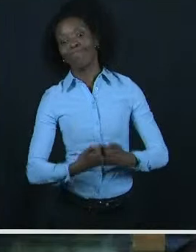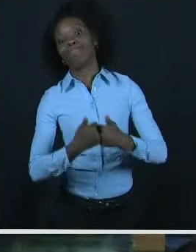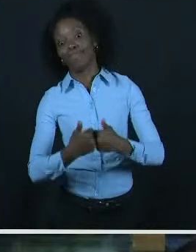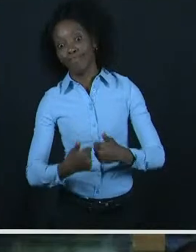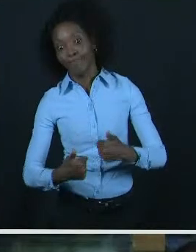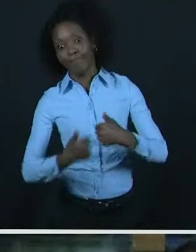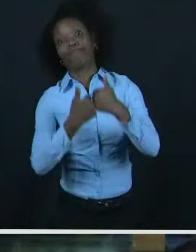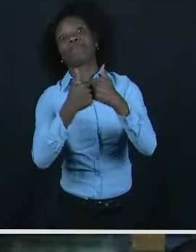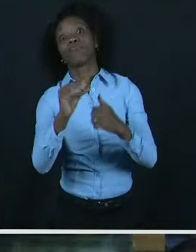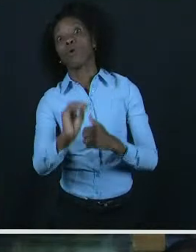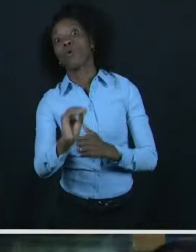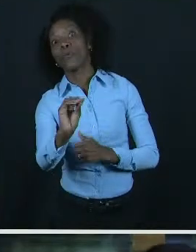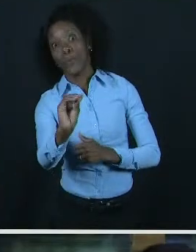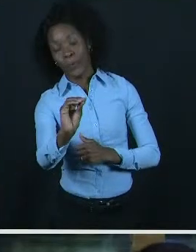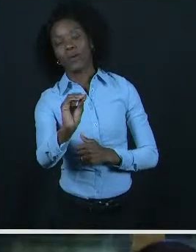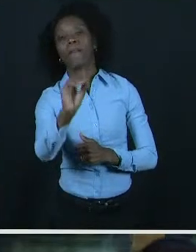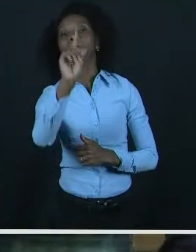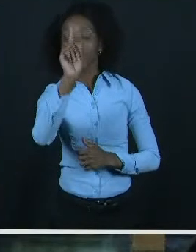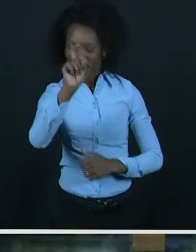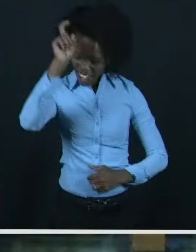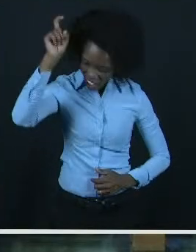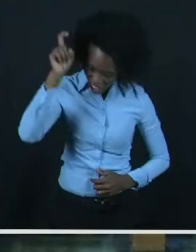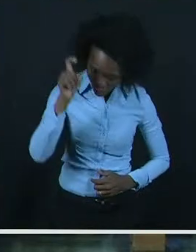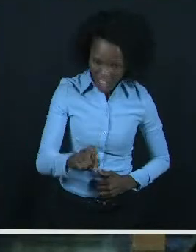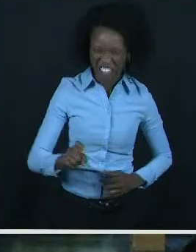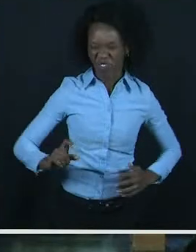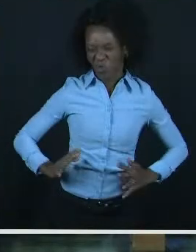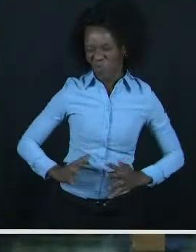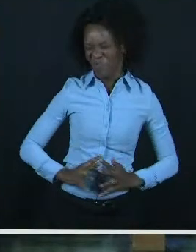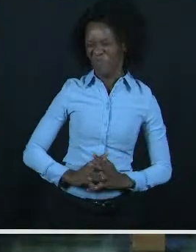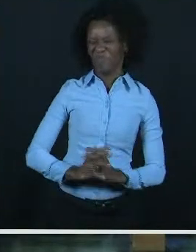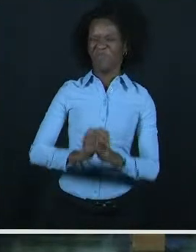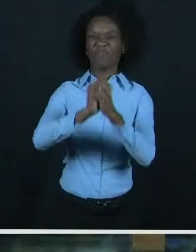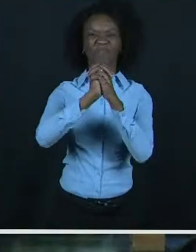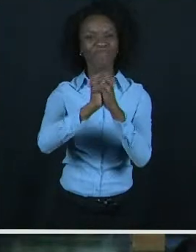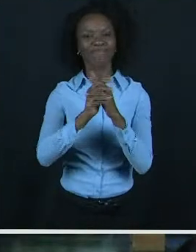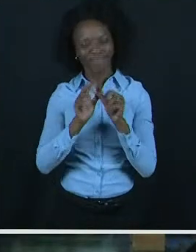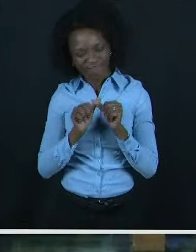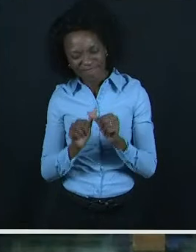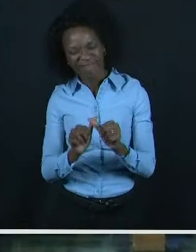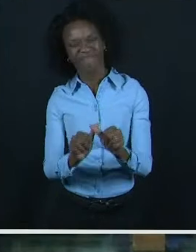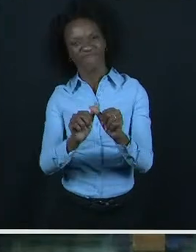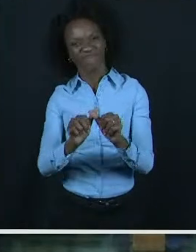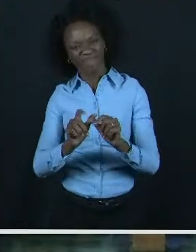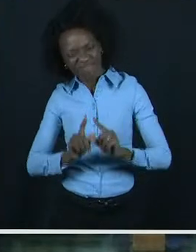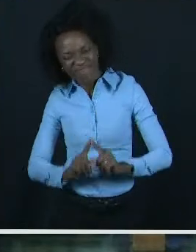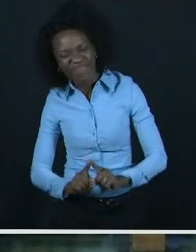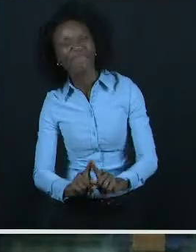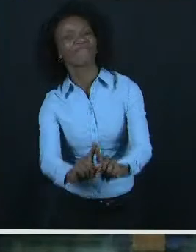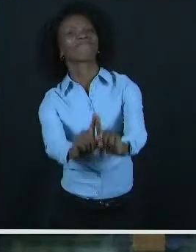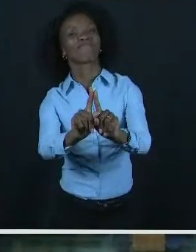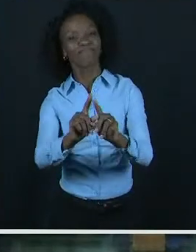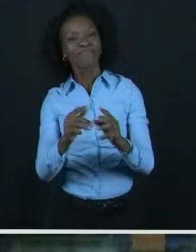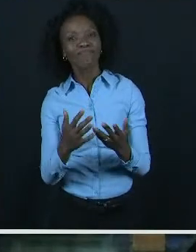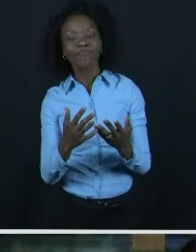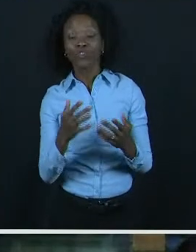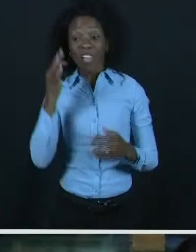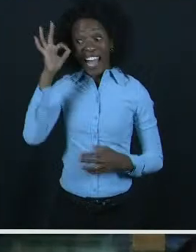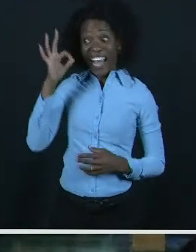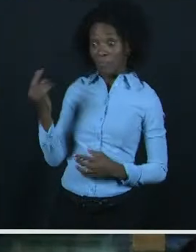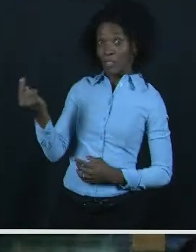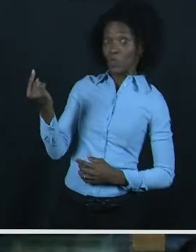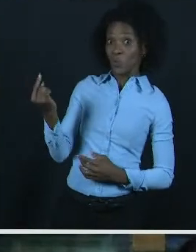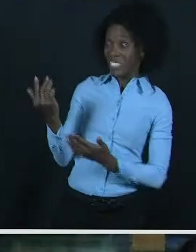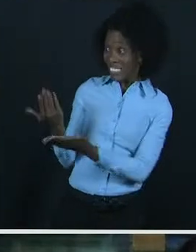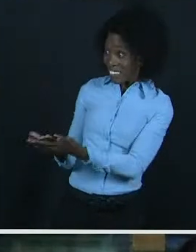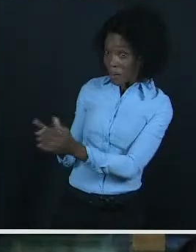a road that we must walk together. Government cannot do it alone, nor can